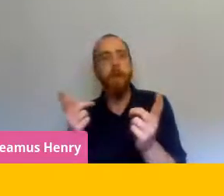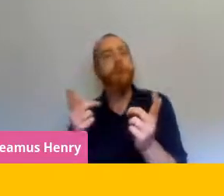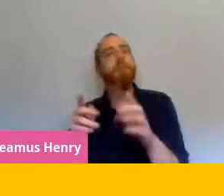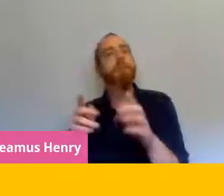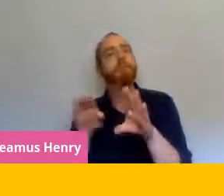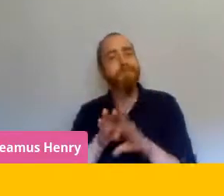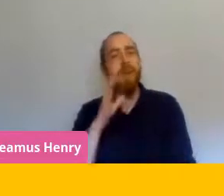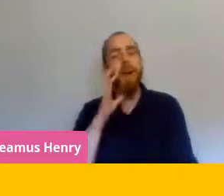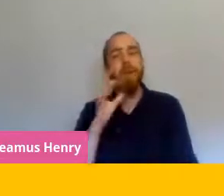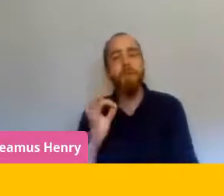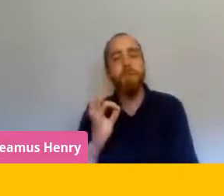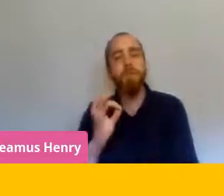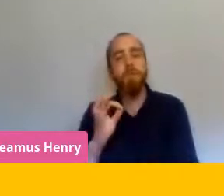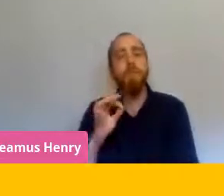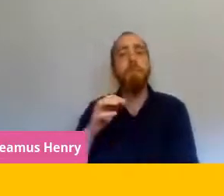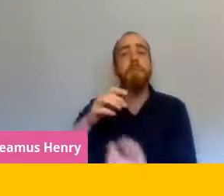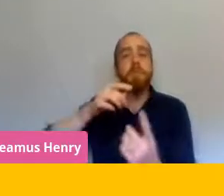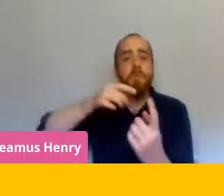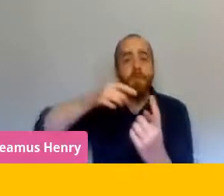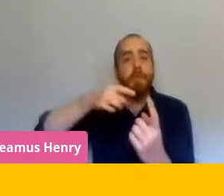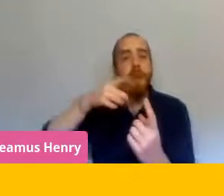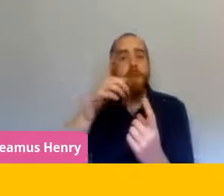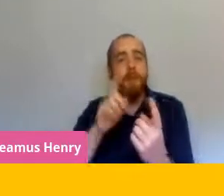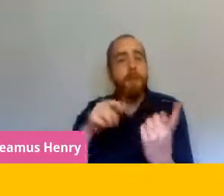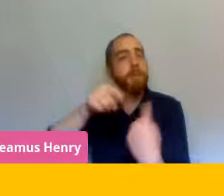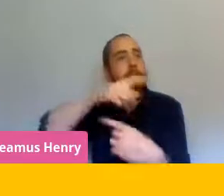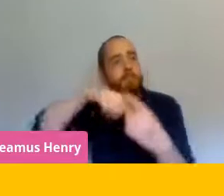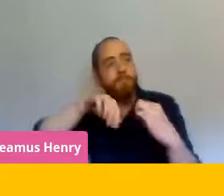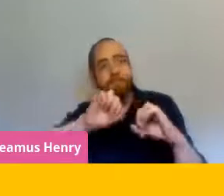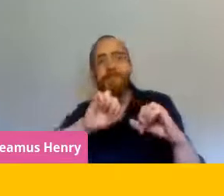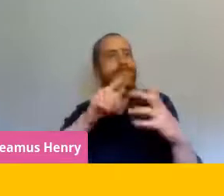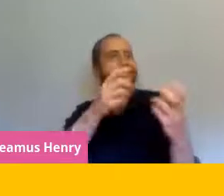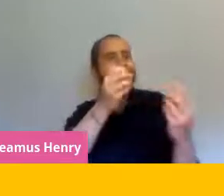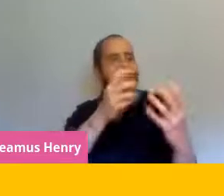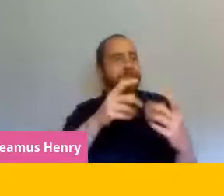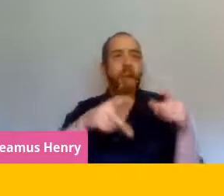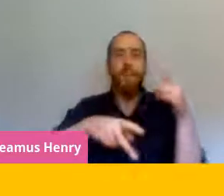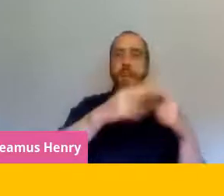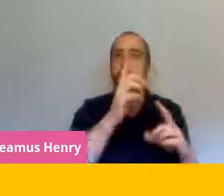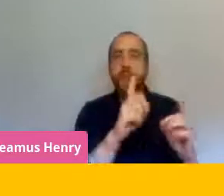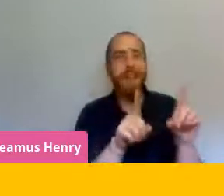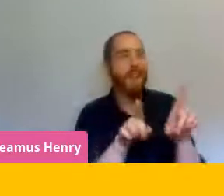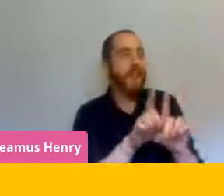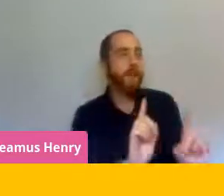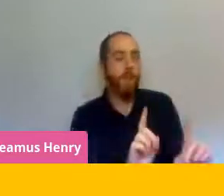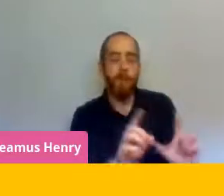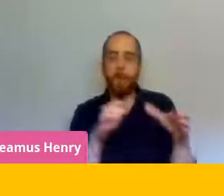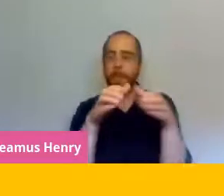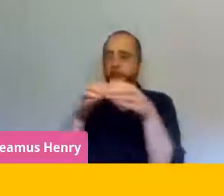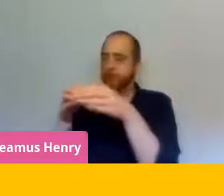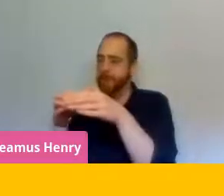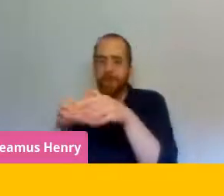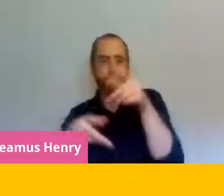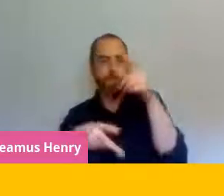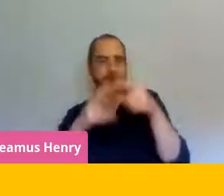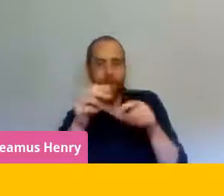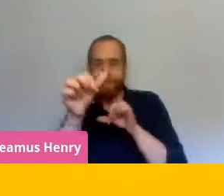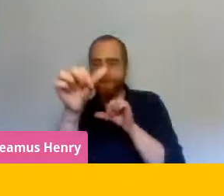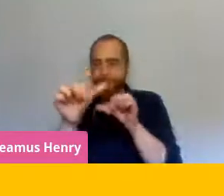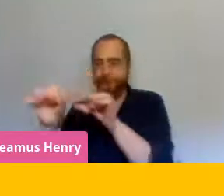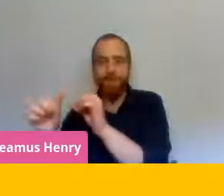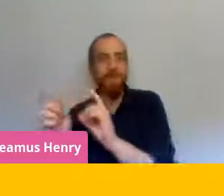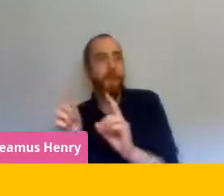to quantify the cuts in their departments, how many modules are affected, that kind of thing, and use that in